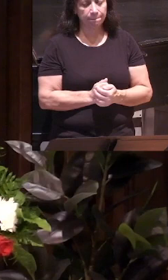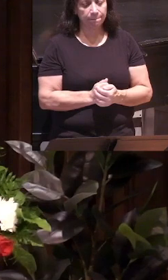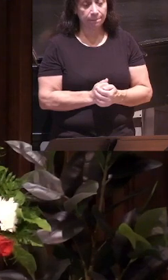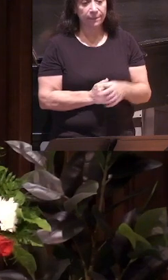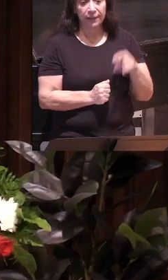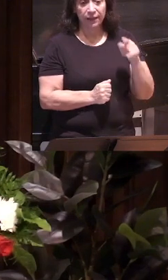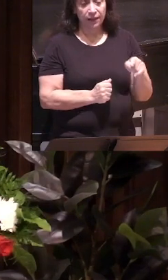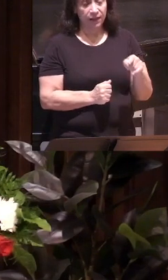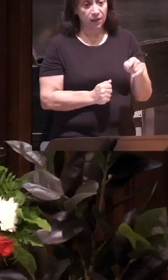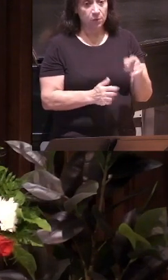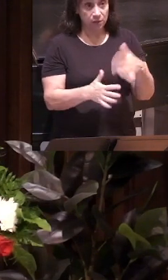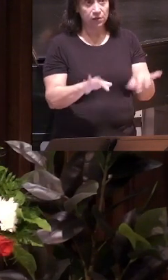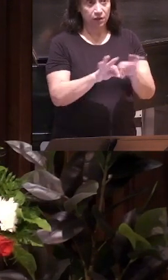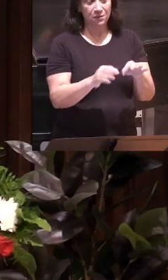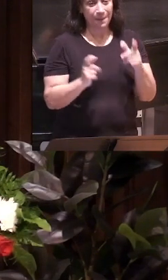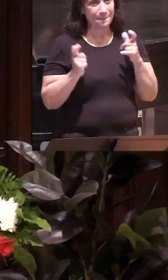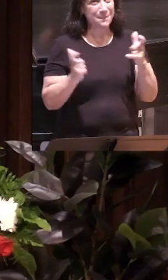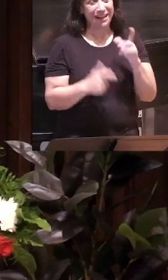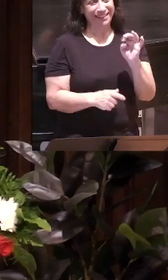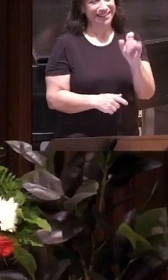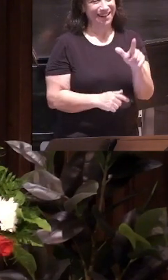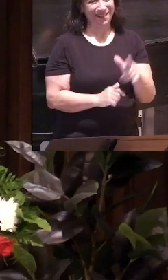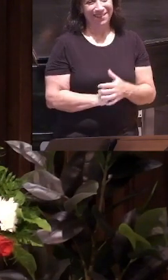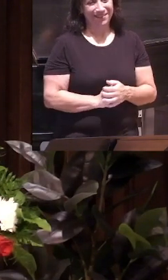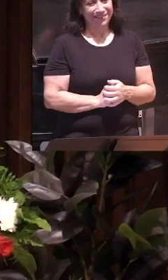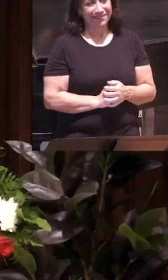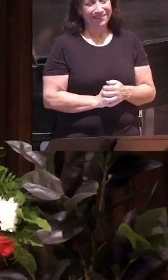He was a big deal.